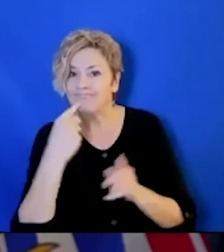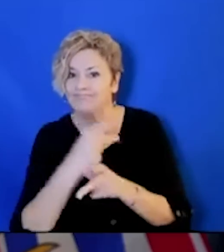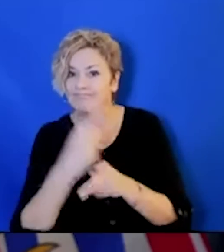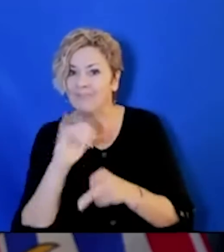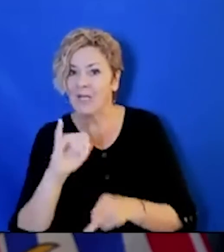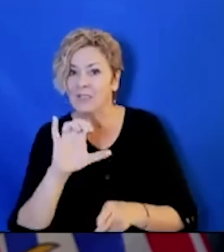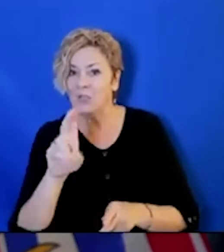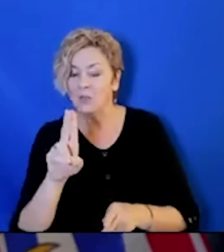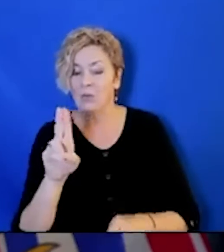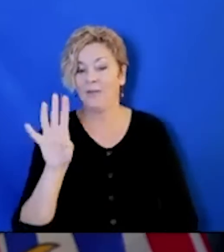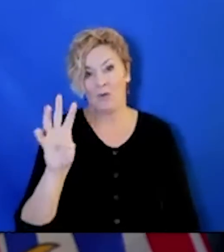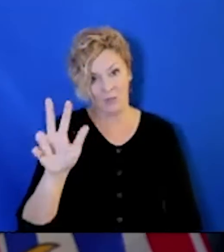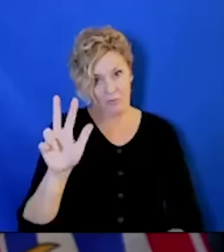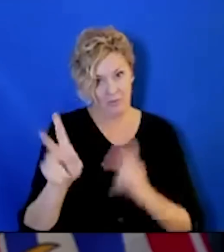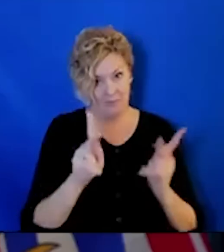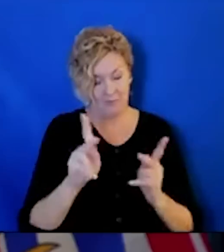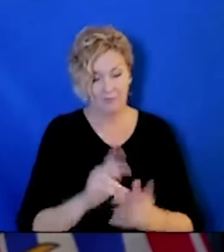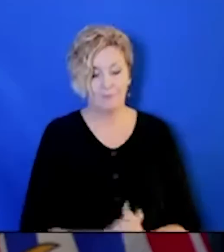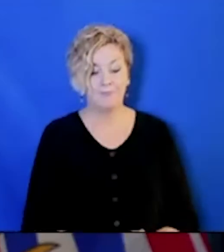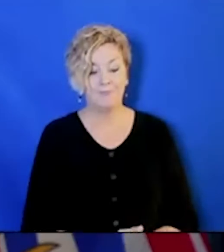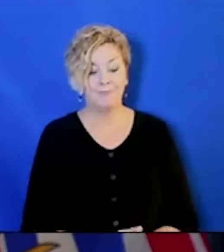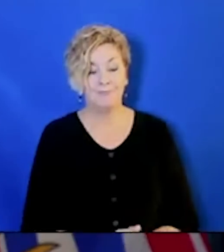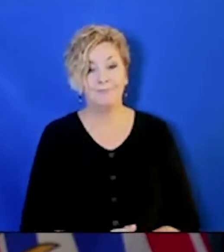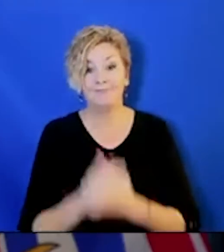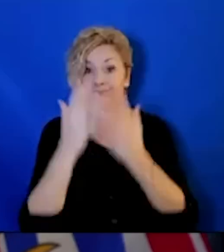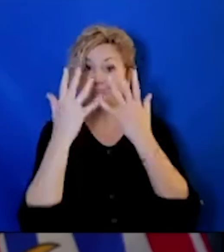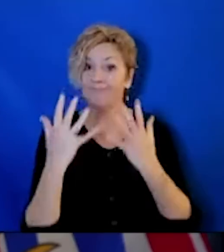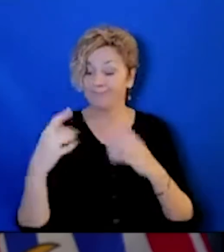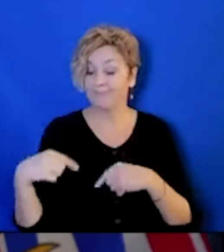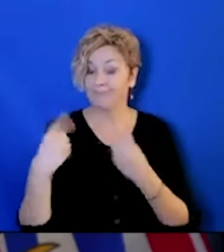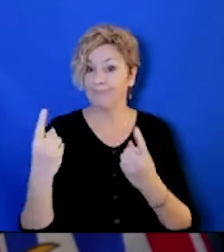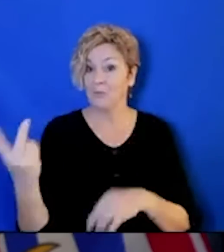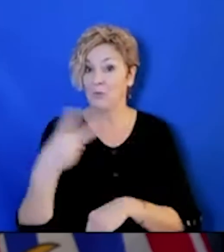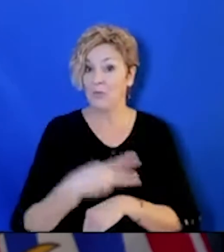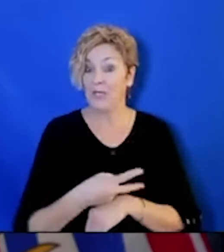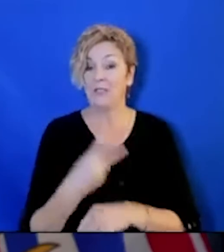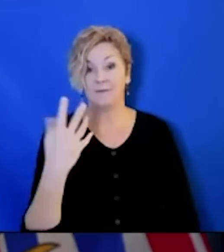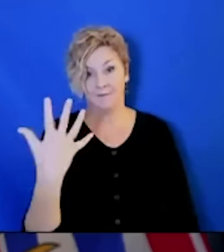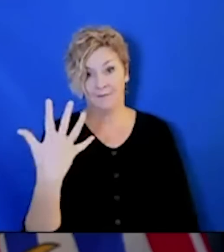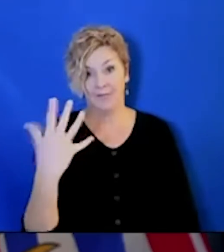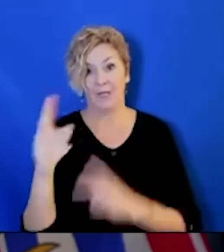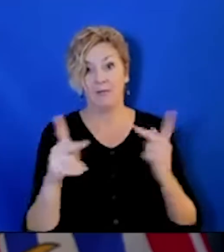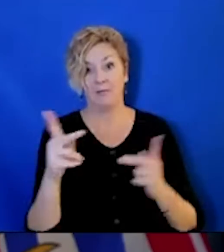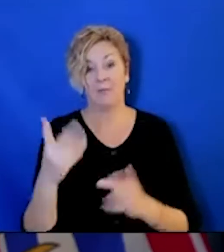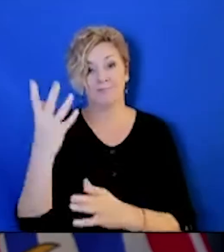have an additional 5 people who have died from COVID-19 in the last 3 days, bringing our total number of people